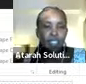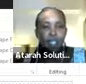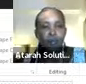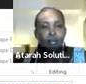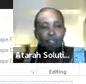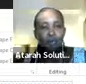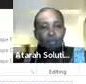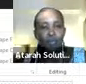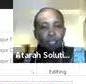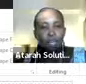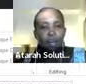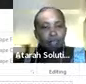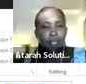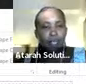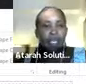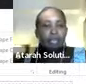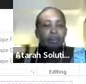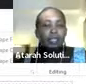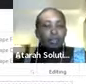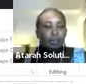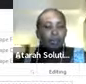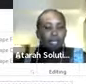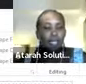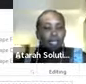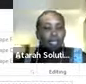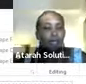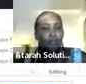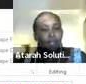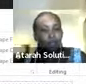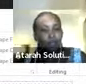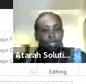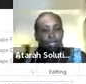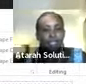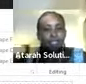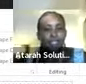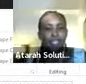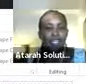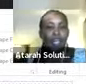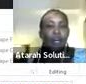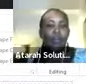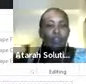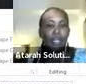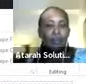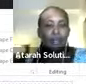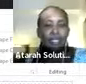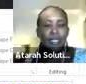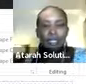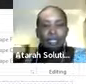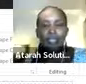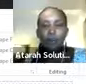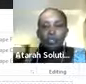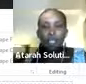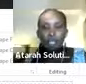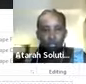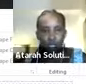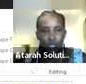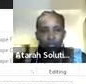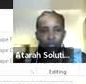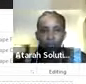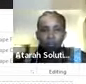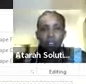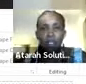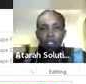finances, managing workplace harassment, personal branding, personal productivity, overcoming sales